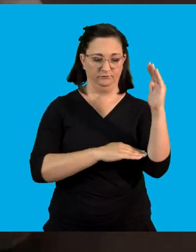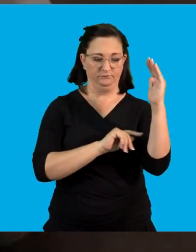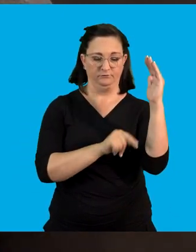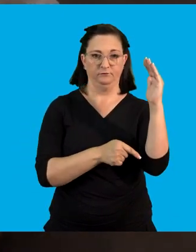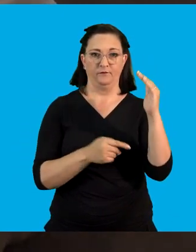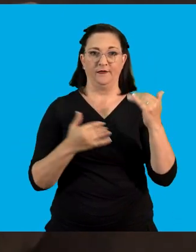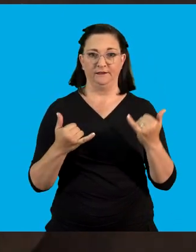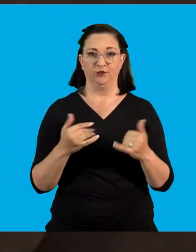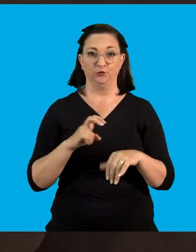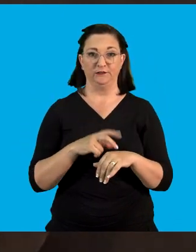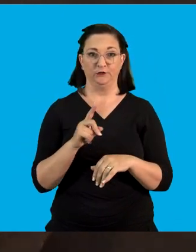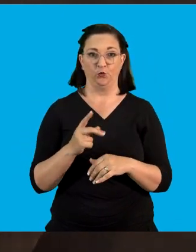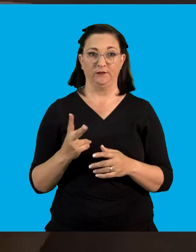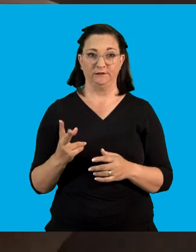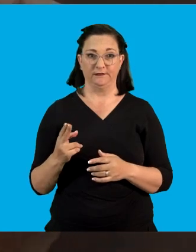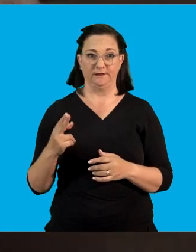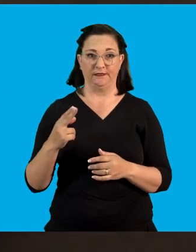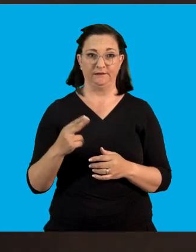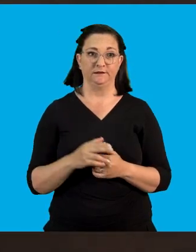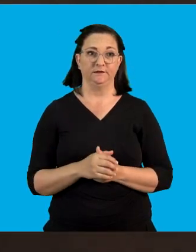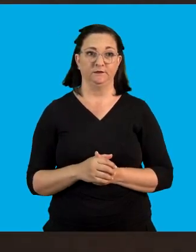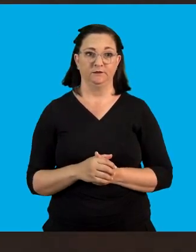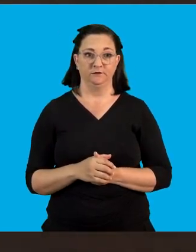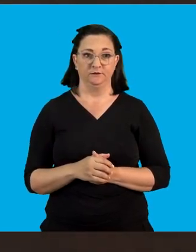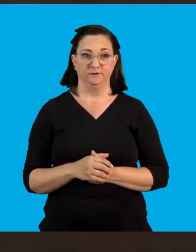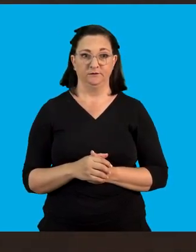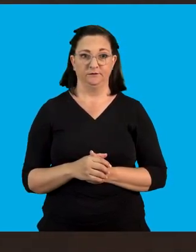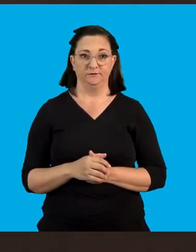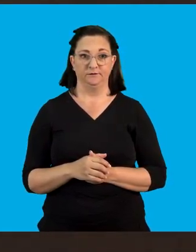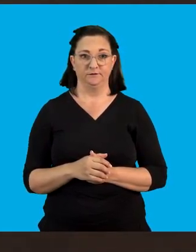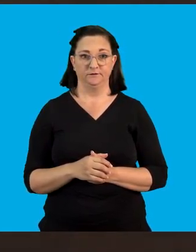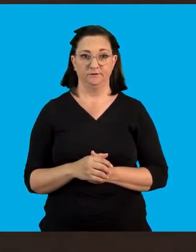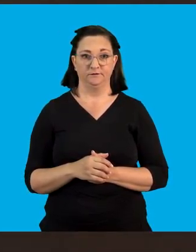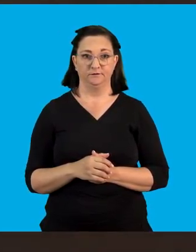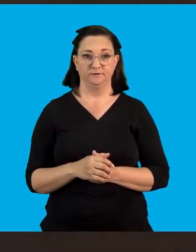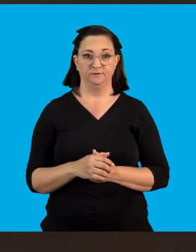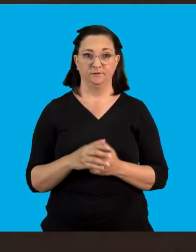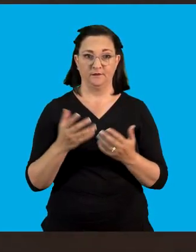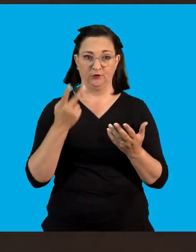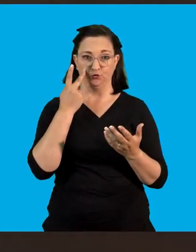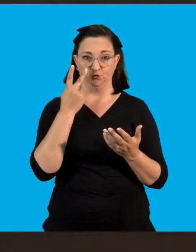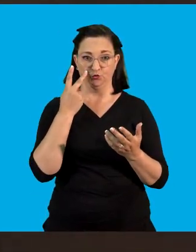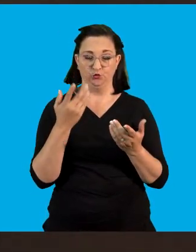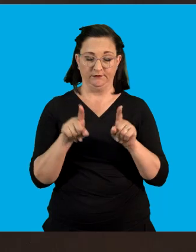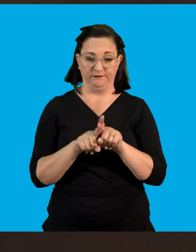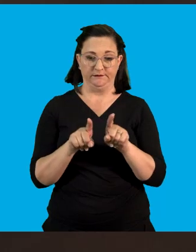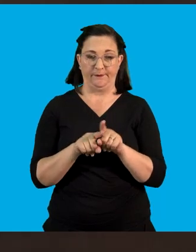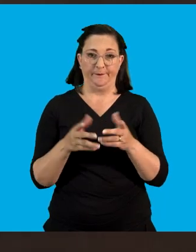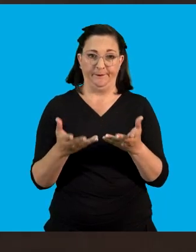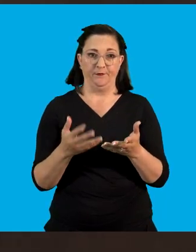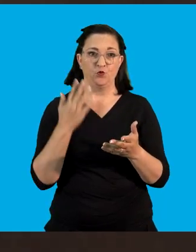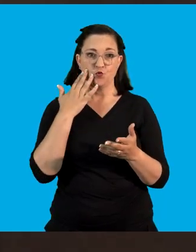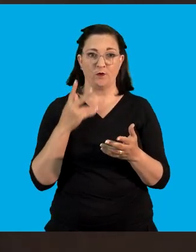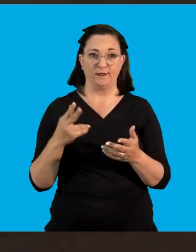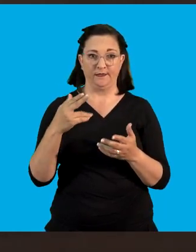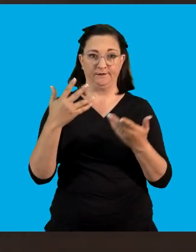were then tasked to also cut them out. So you take your scissor and you cut out the marked angles, and this is what they would appear